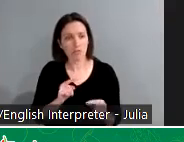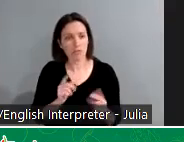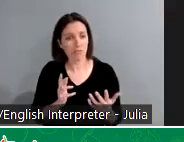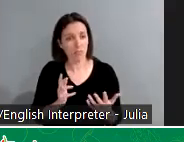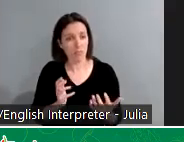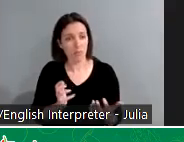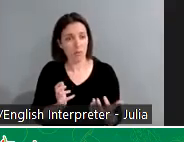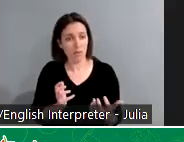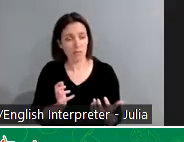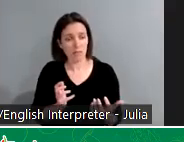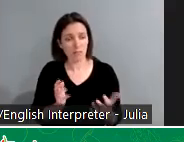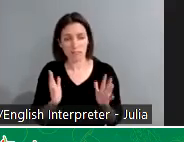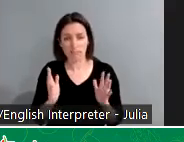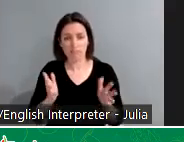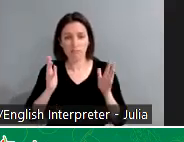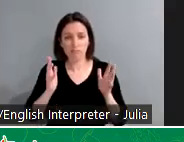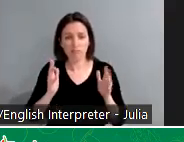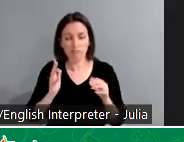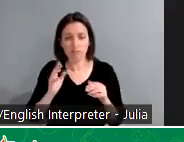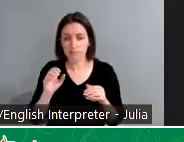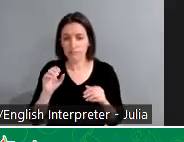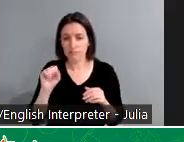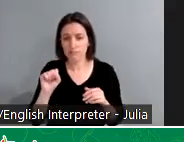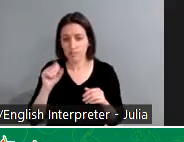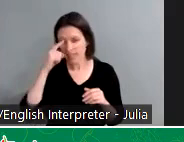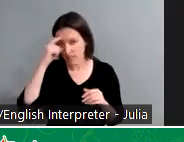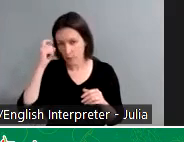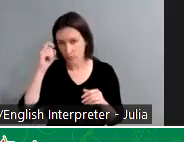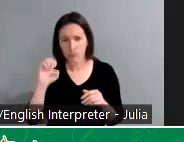wanting it to leave as summer EBT.